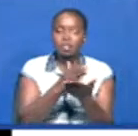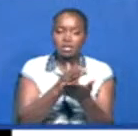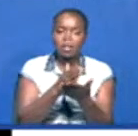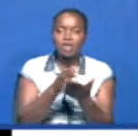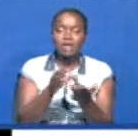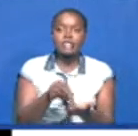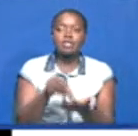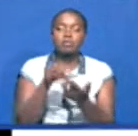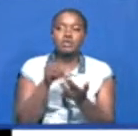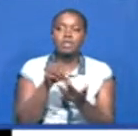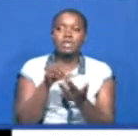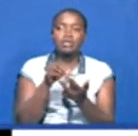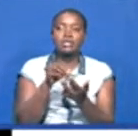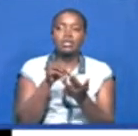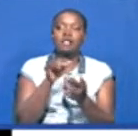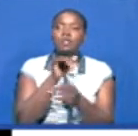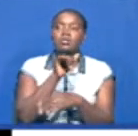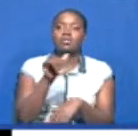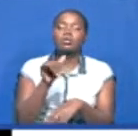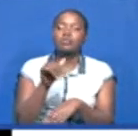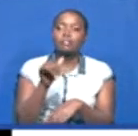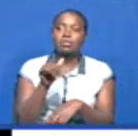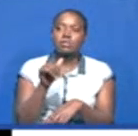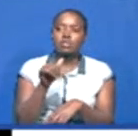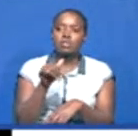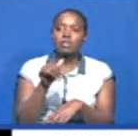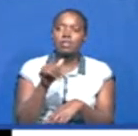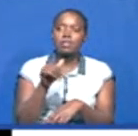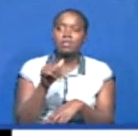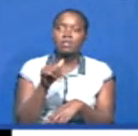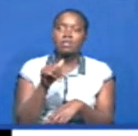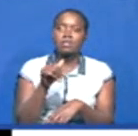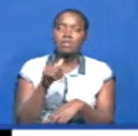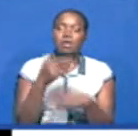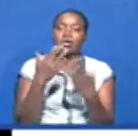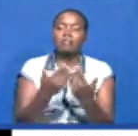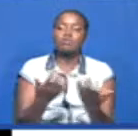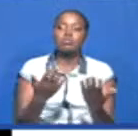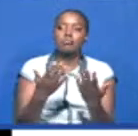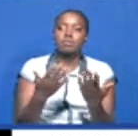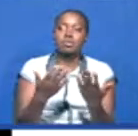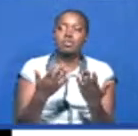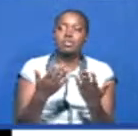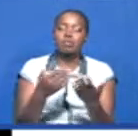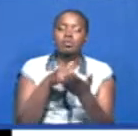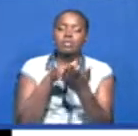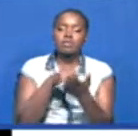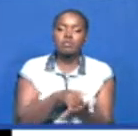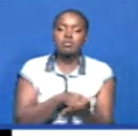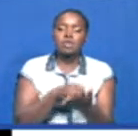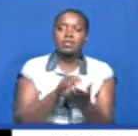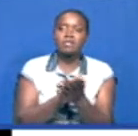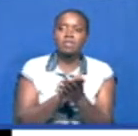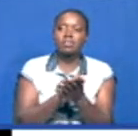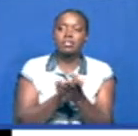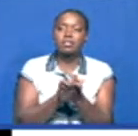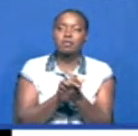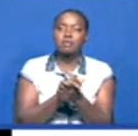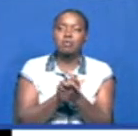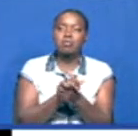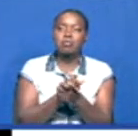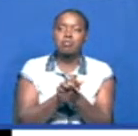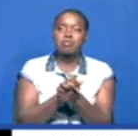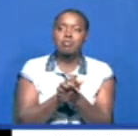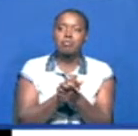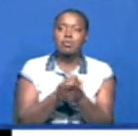especially those whose properties have been infringed upon, the intellectual property rights, the